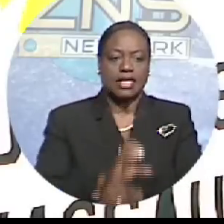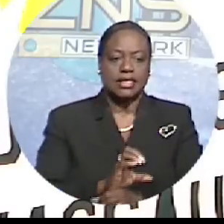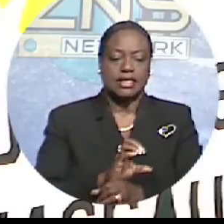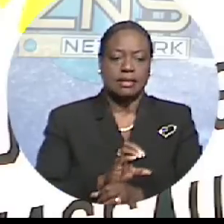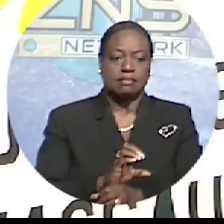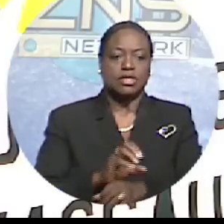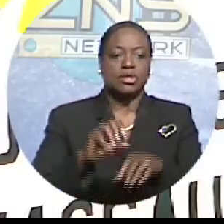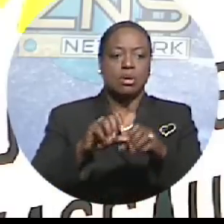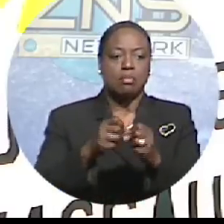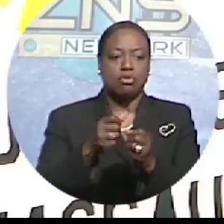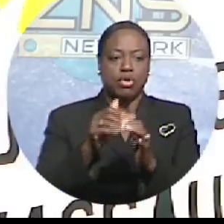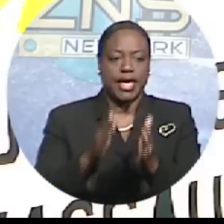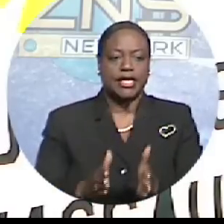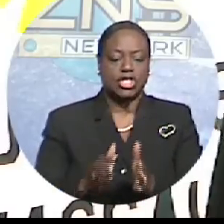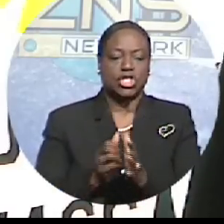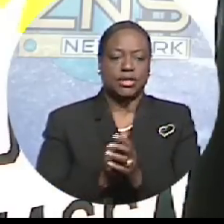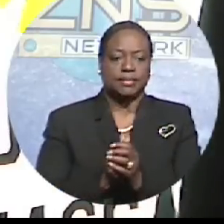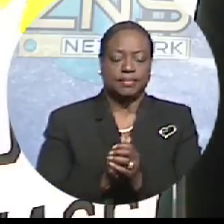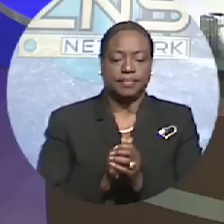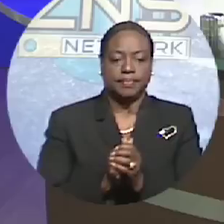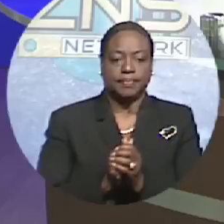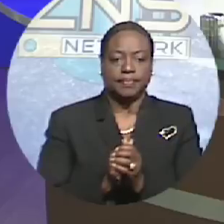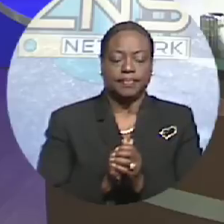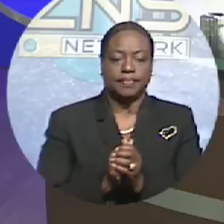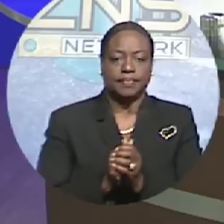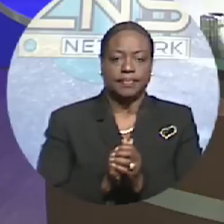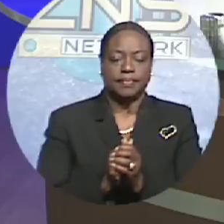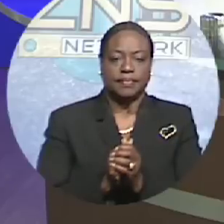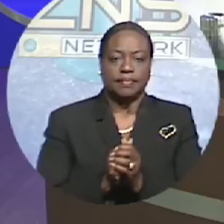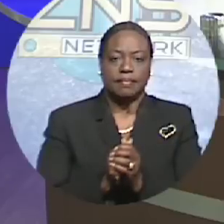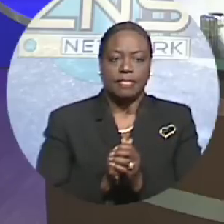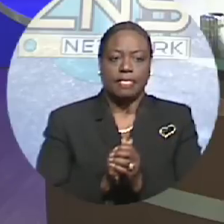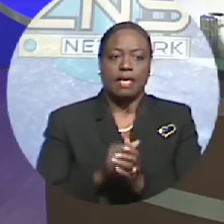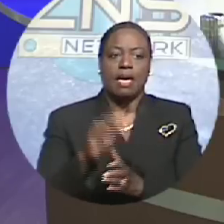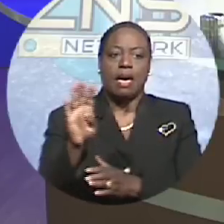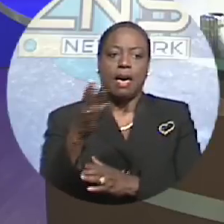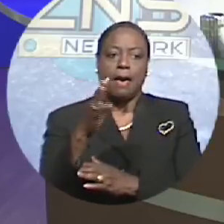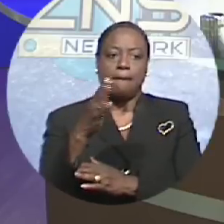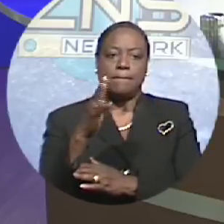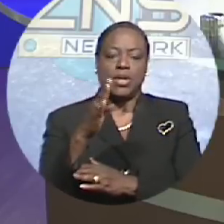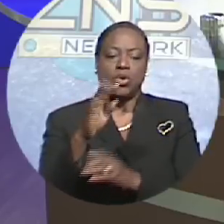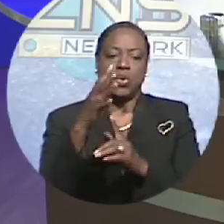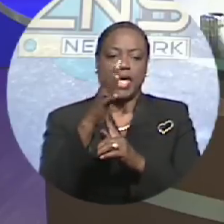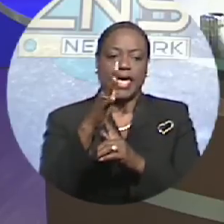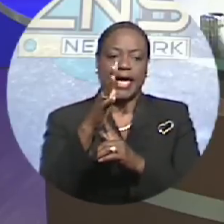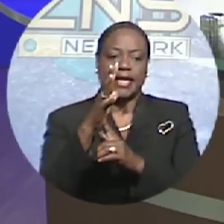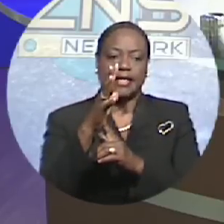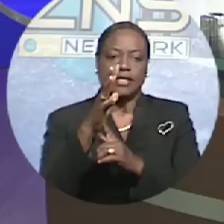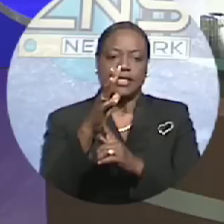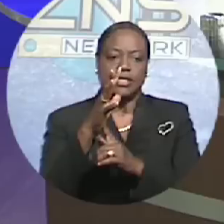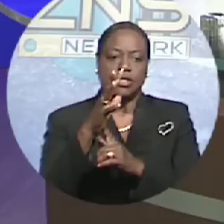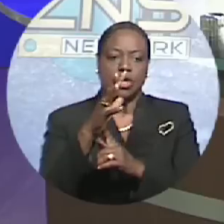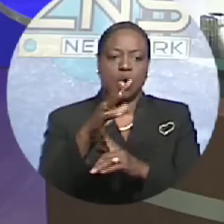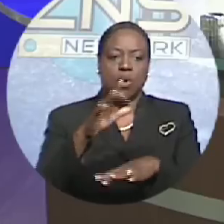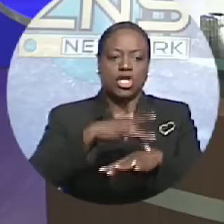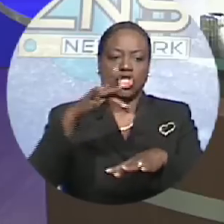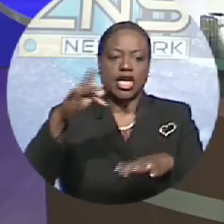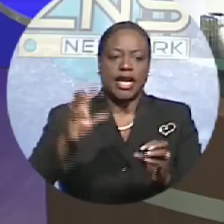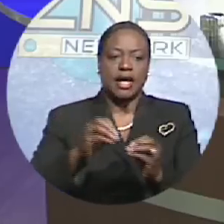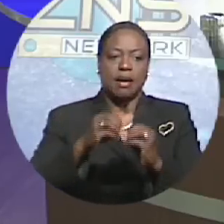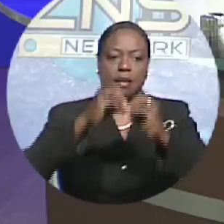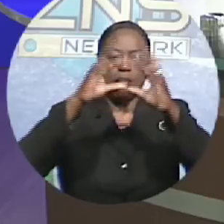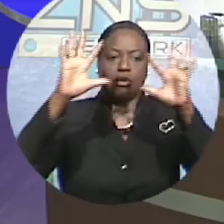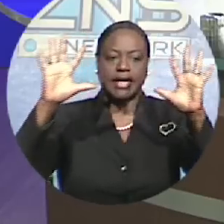stuff before the applications come in. Well, blue candles were shining brightly yesterday as millions around the